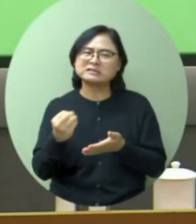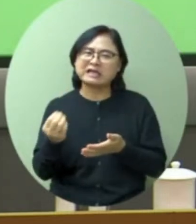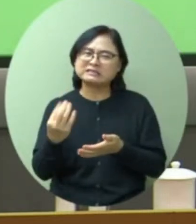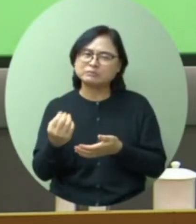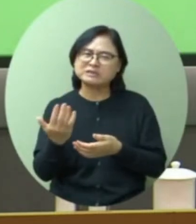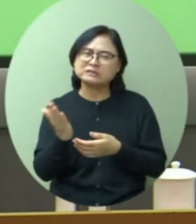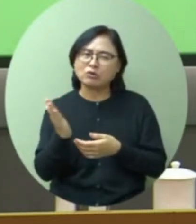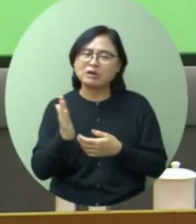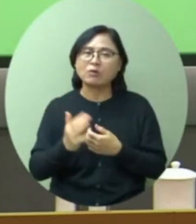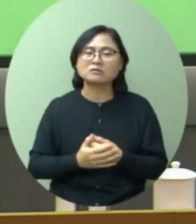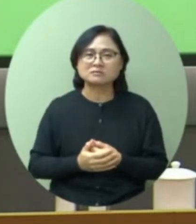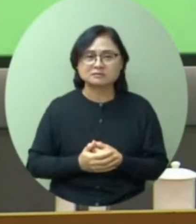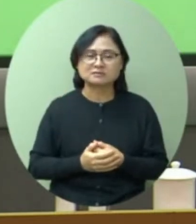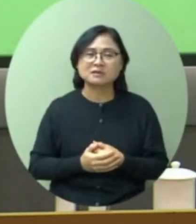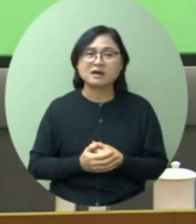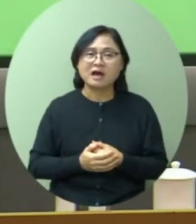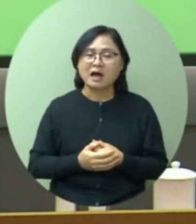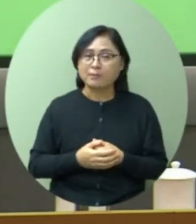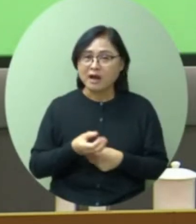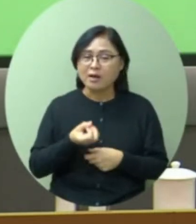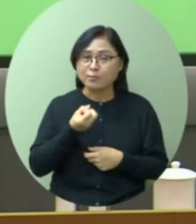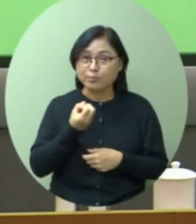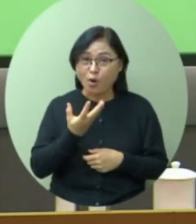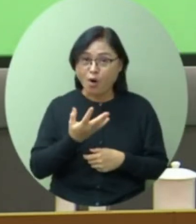It's more than just 40 references.